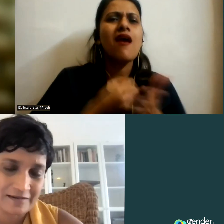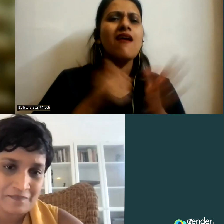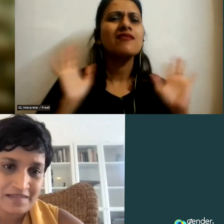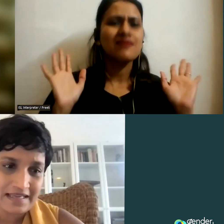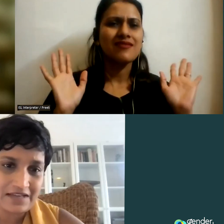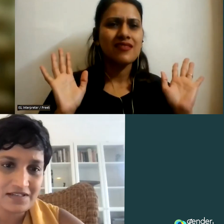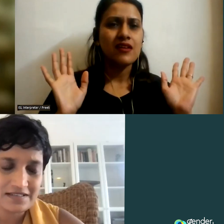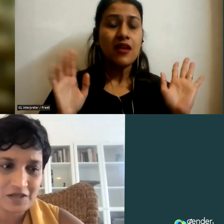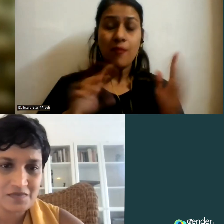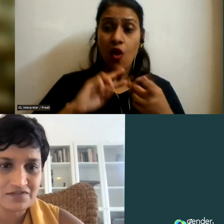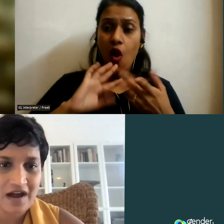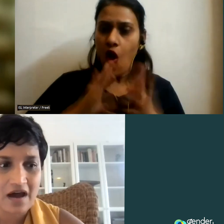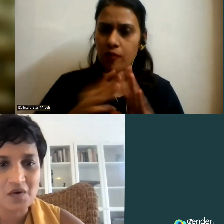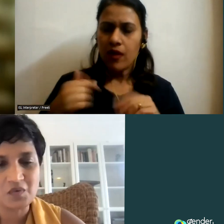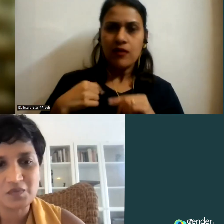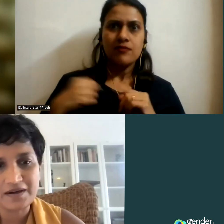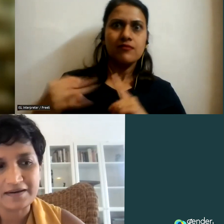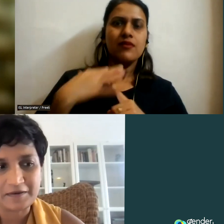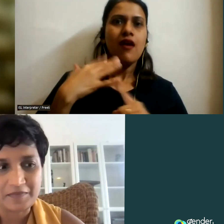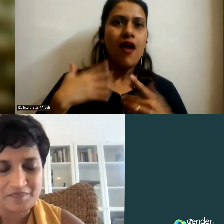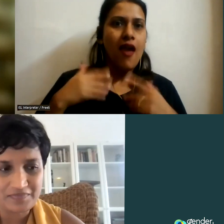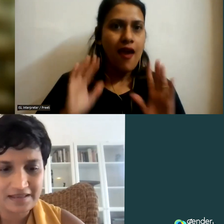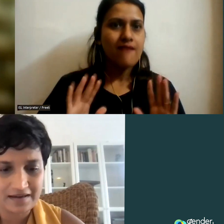or even in terms of how